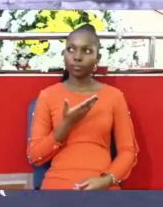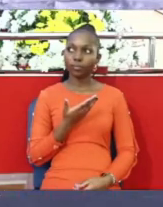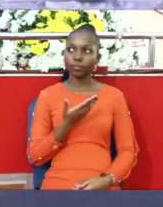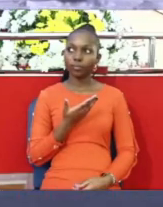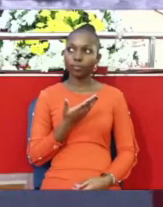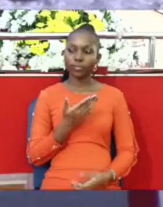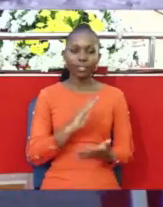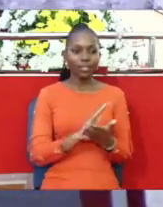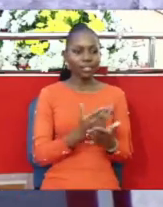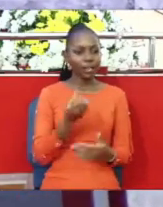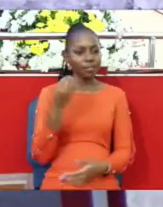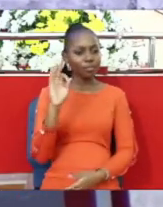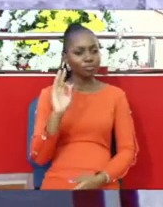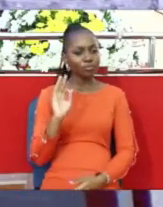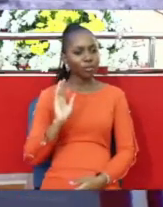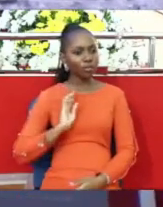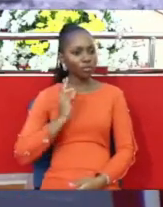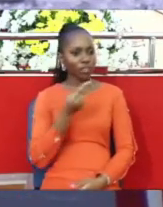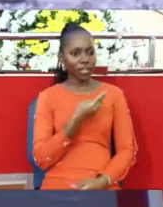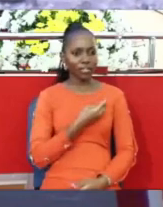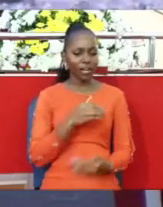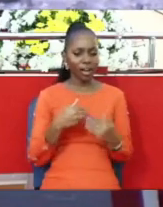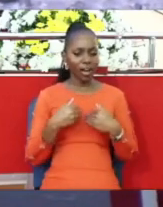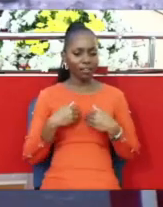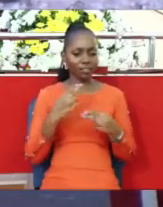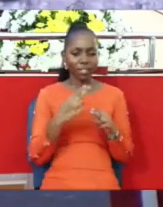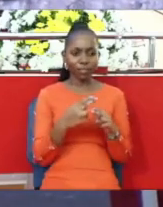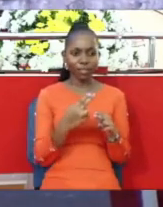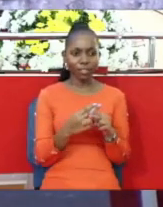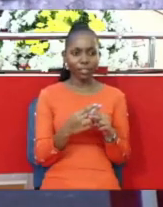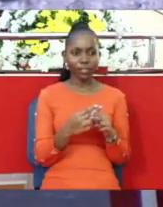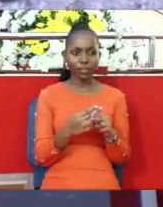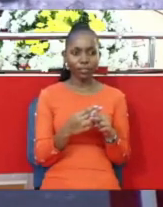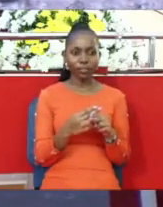Some of you got names. Baadhi yenu mlipata majina.